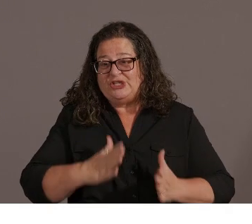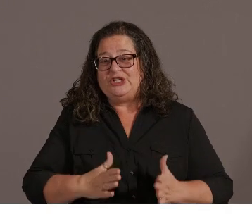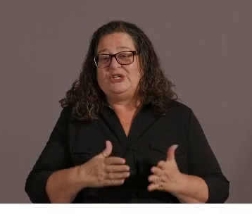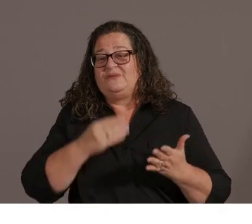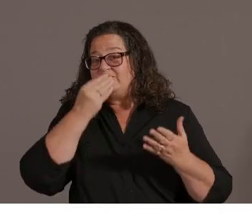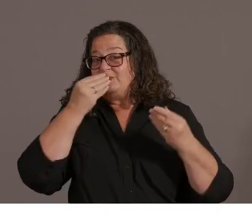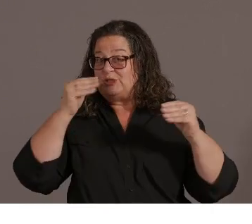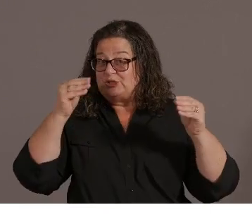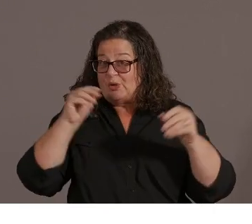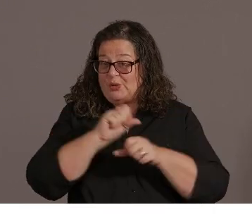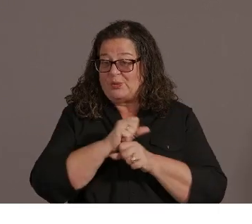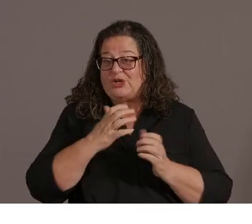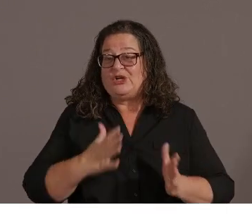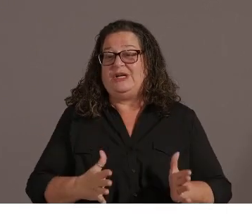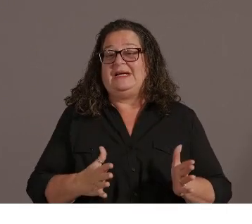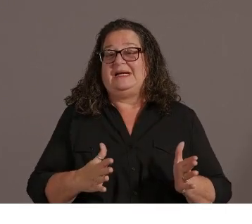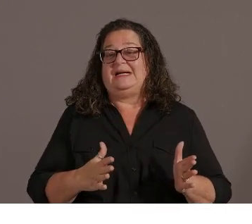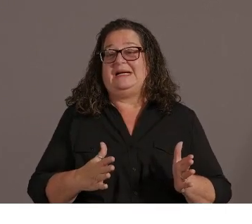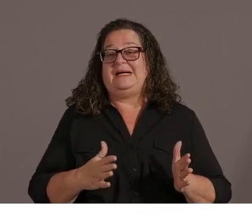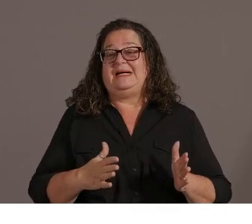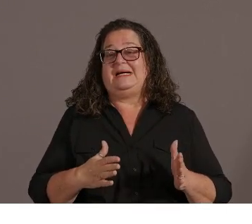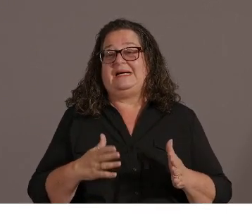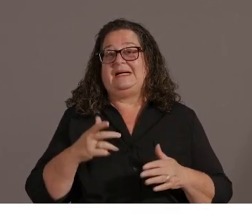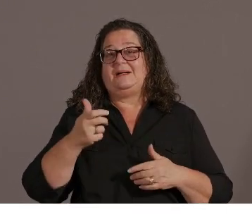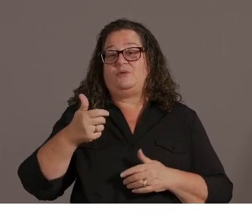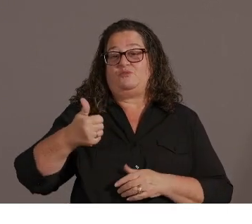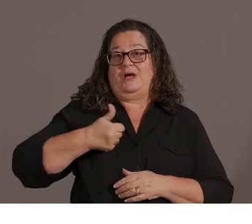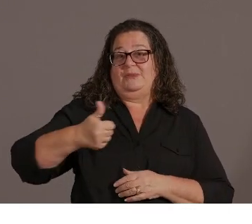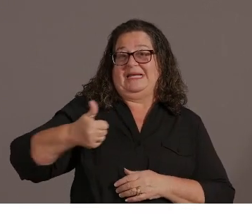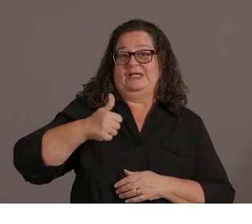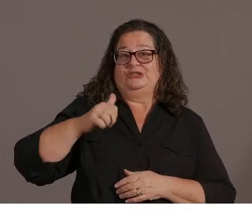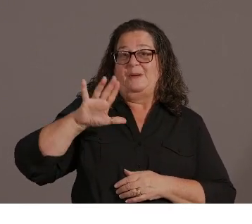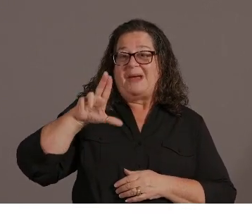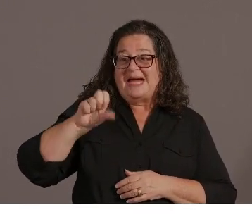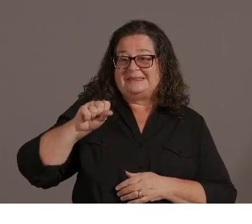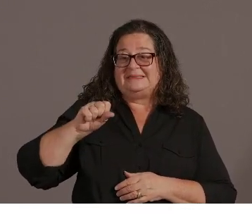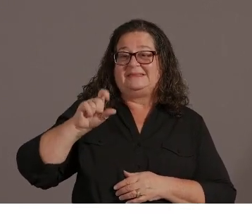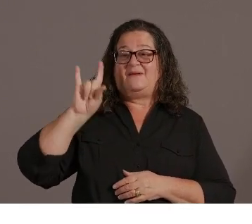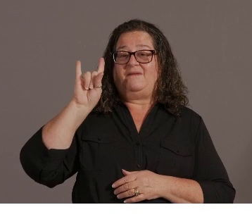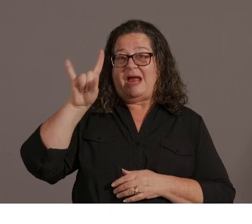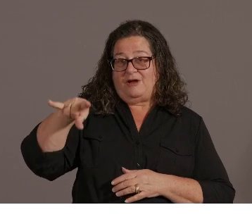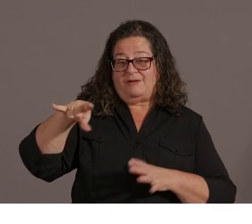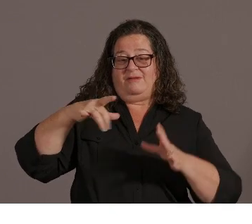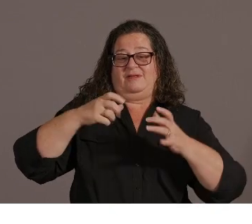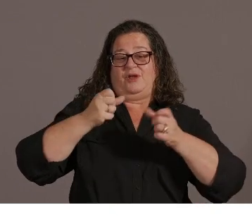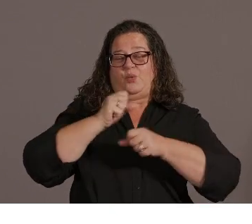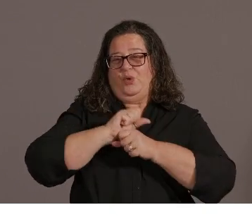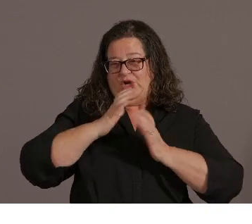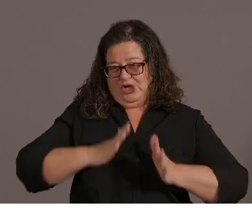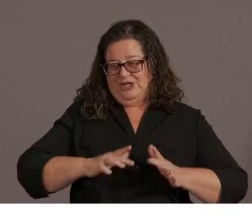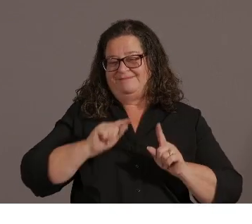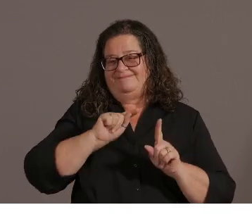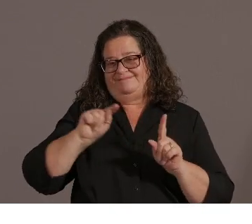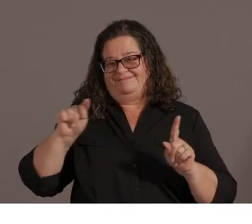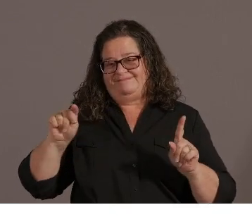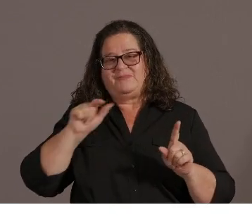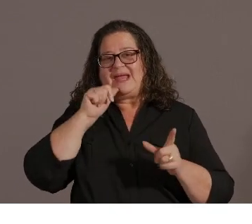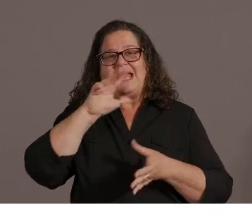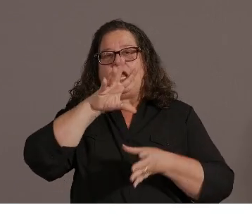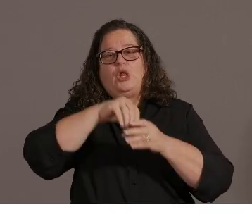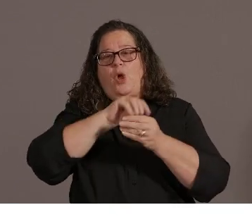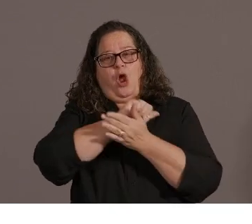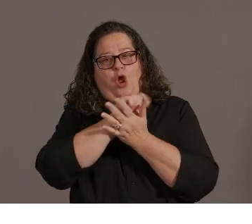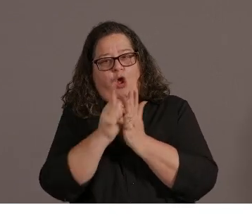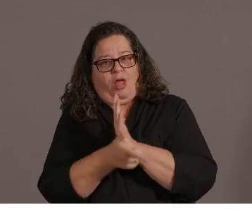public transit is really an actual limited subset of what you would imagine all public transit is. It